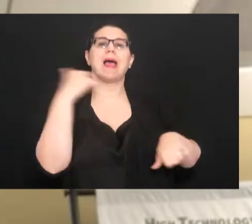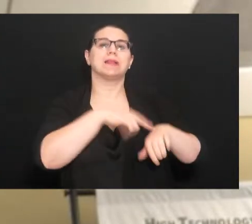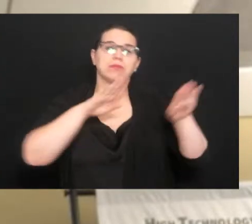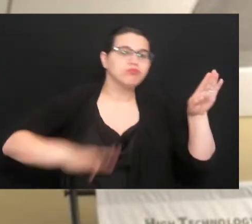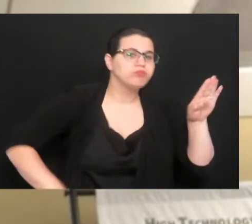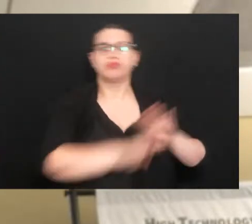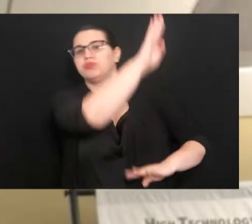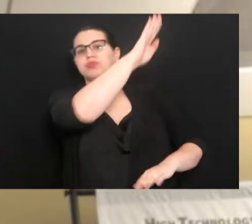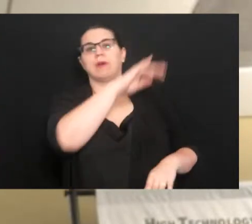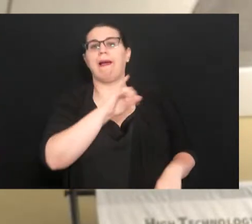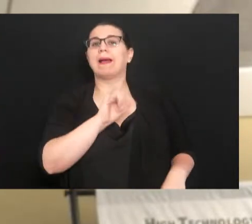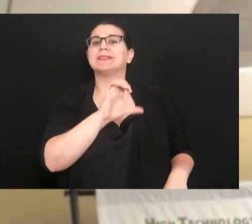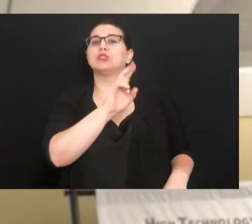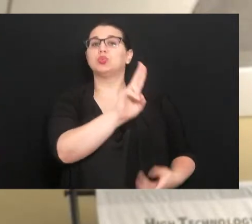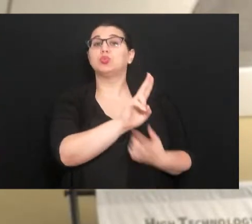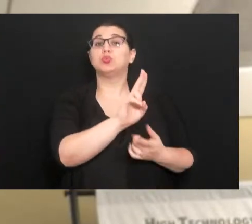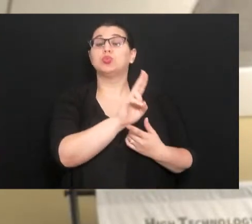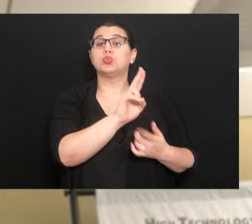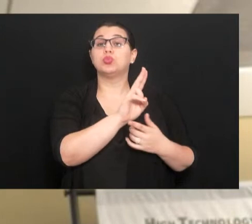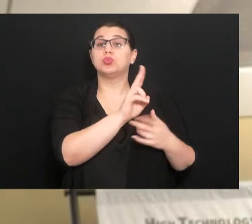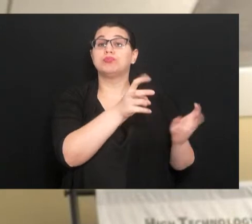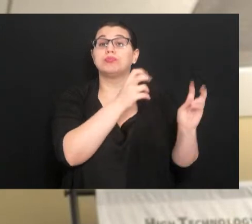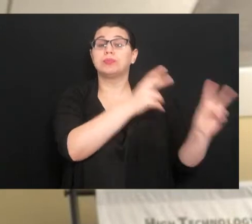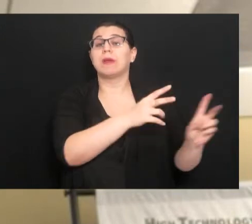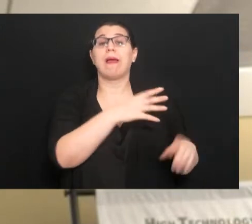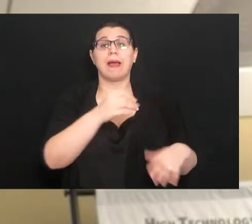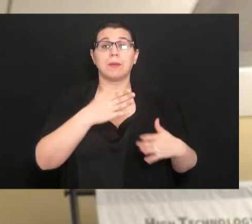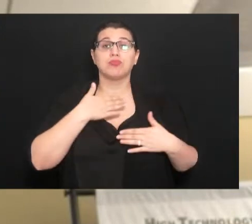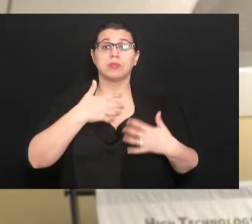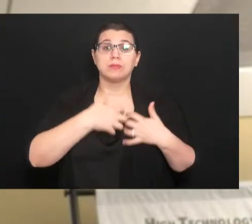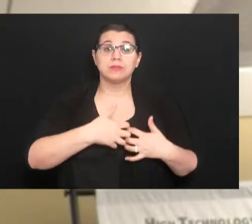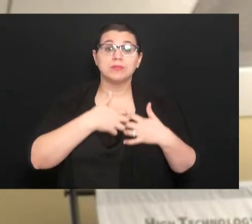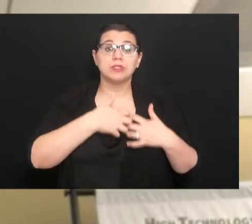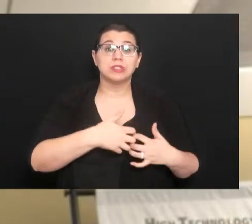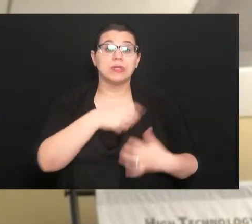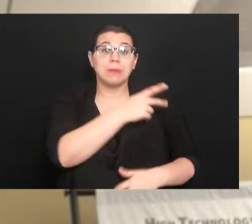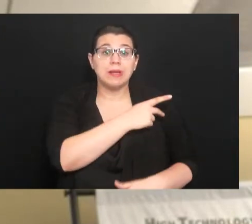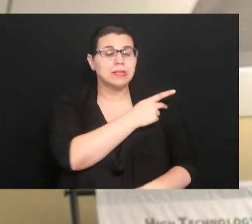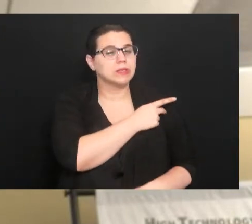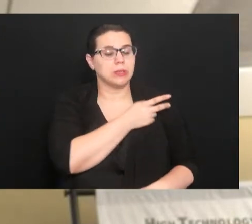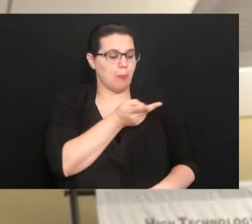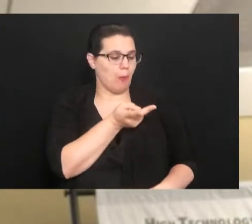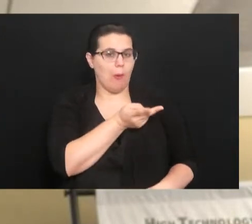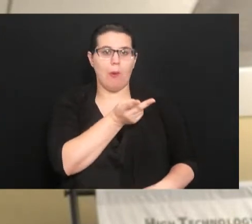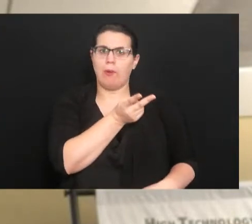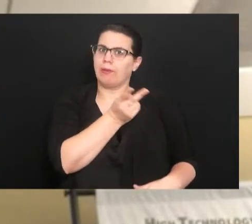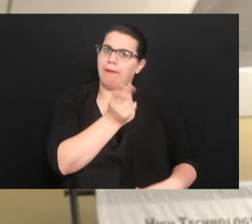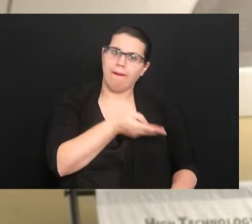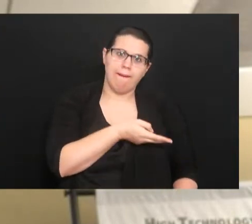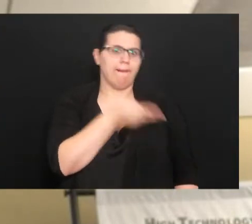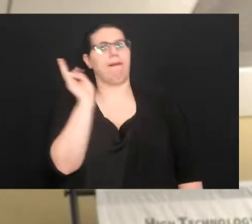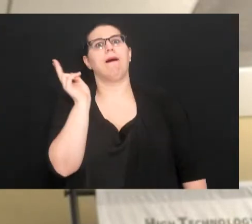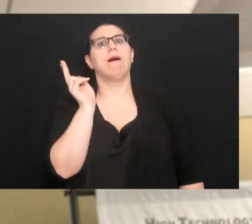ICU patients and ventilator patients are a much greater percentage of those patients